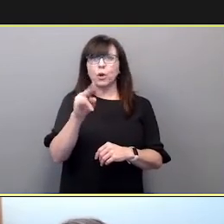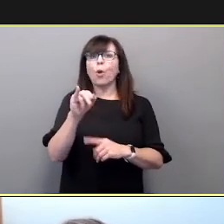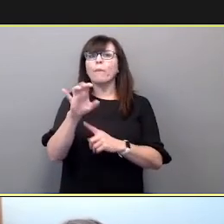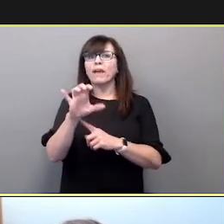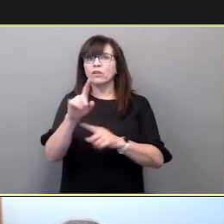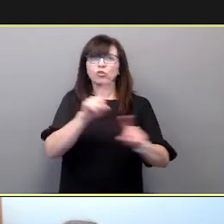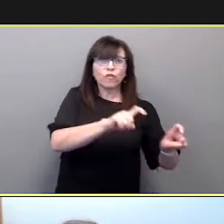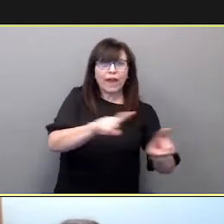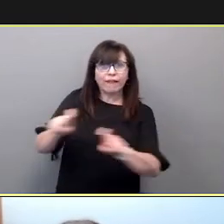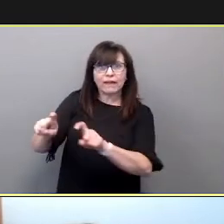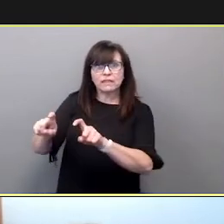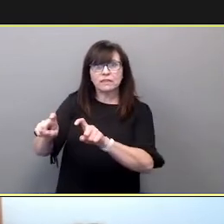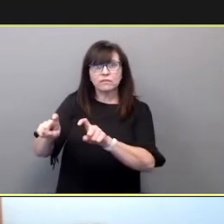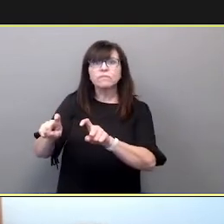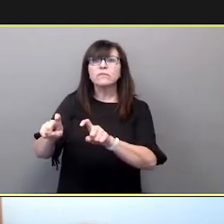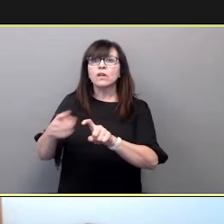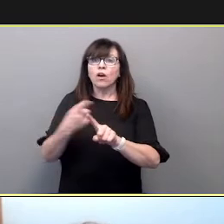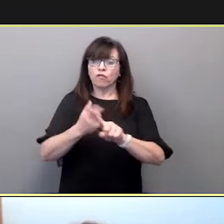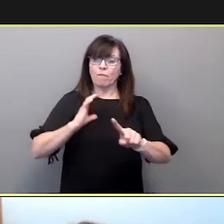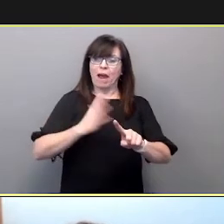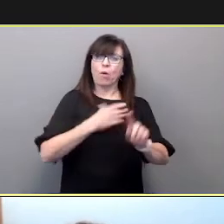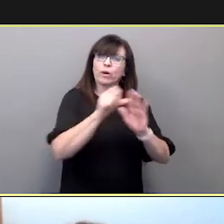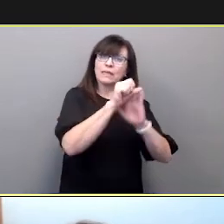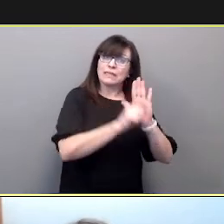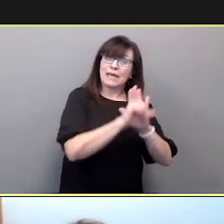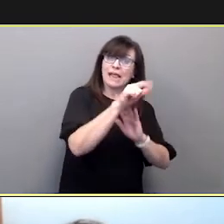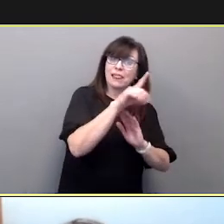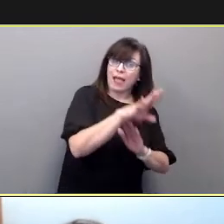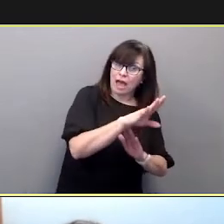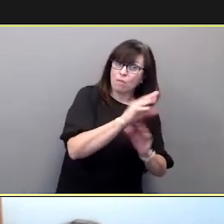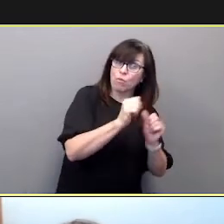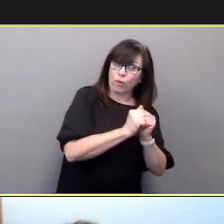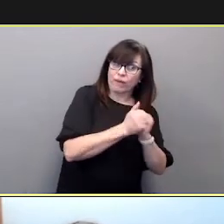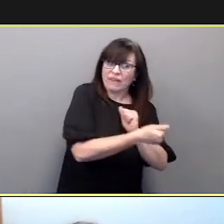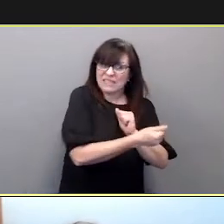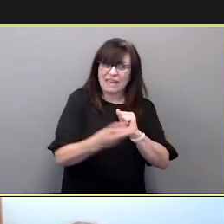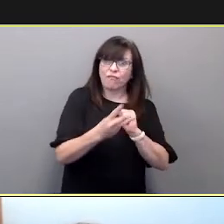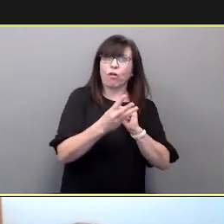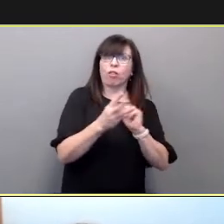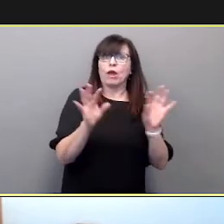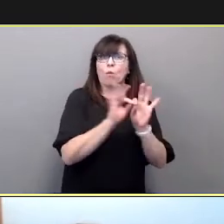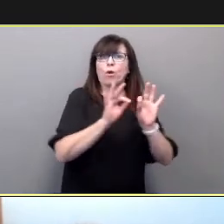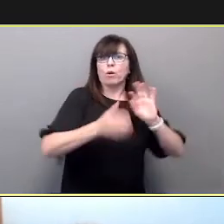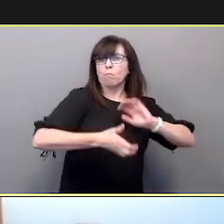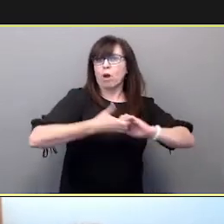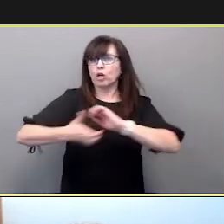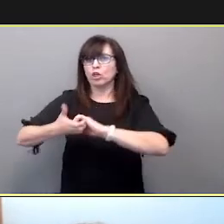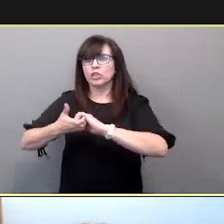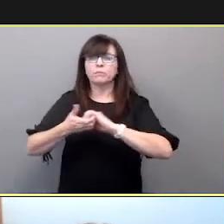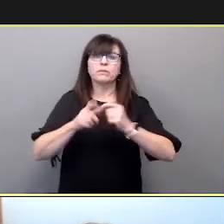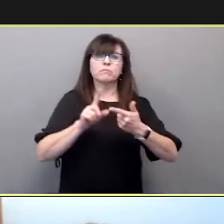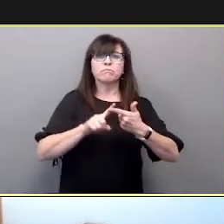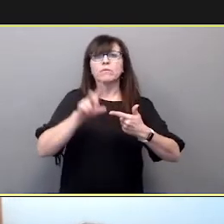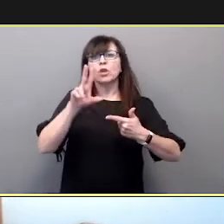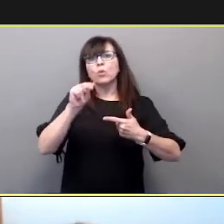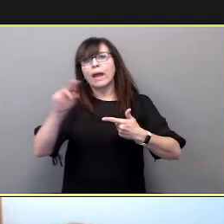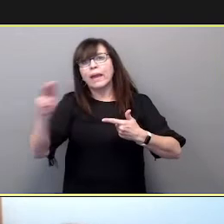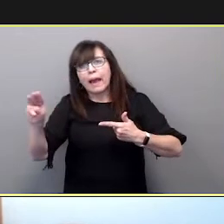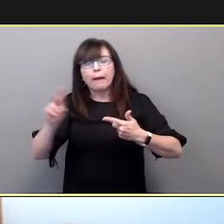our state laboratory with several key partnerships, including